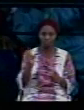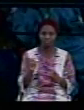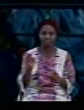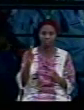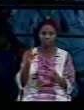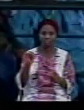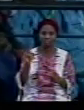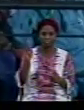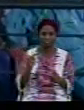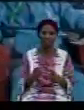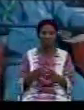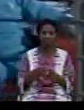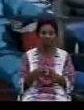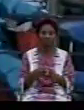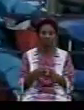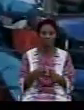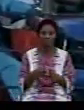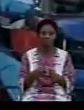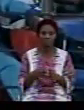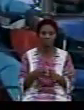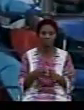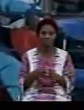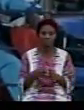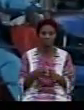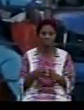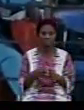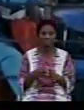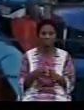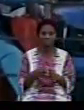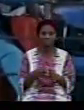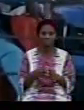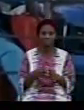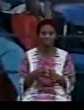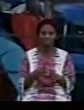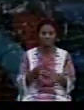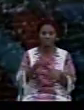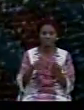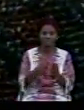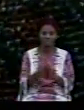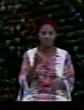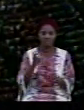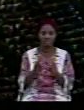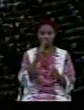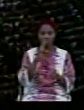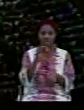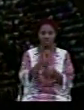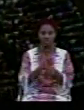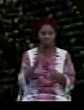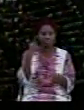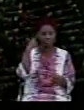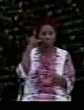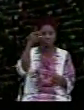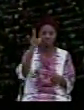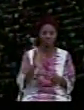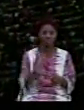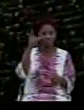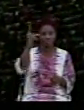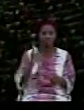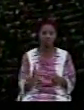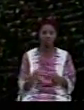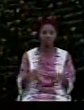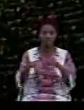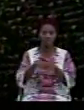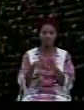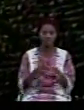working for God under the Christian Association of Nigeria. Pastor M.O. Ojo is